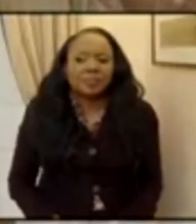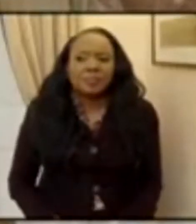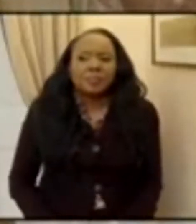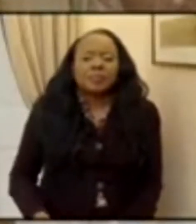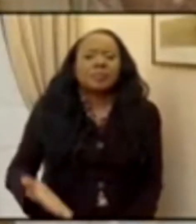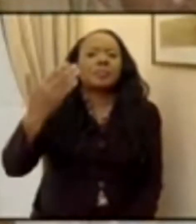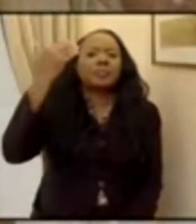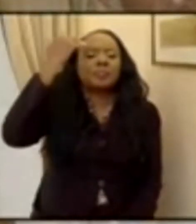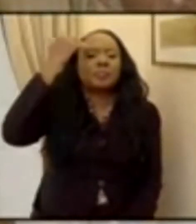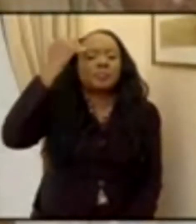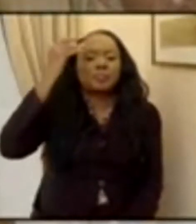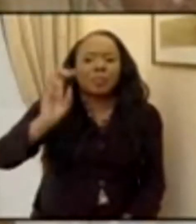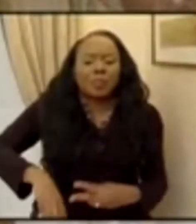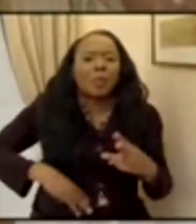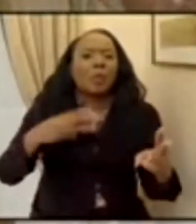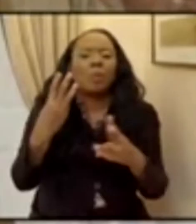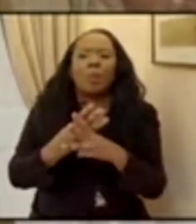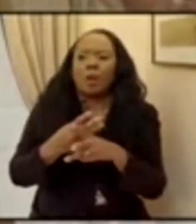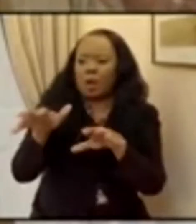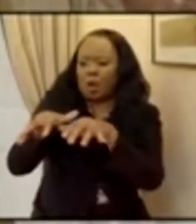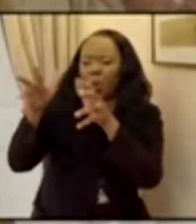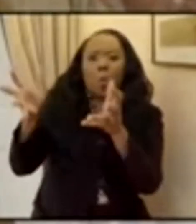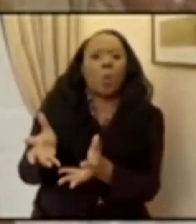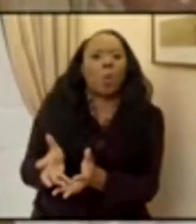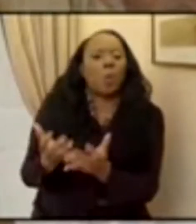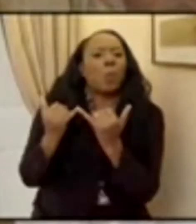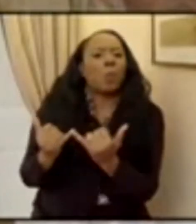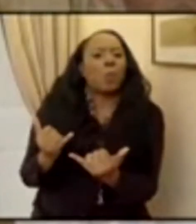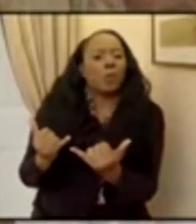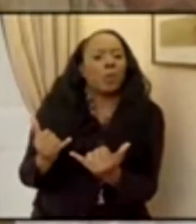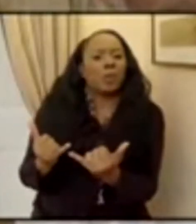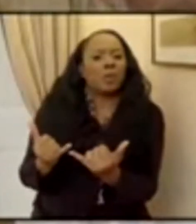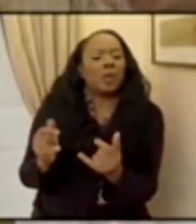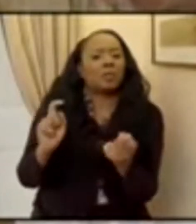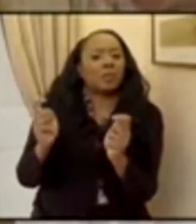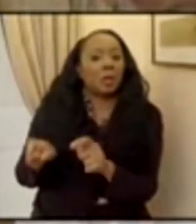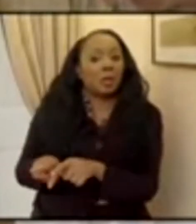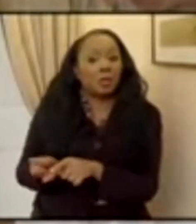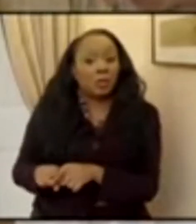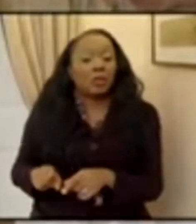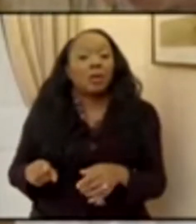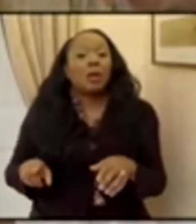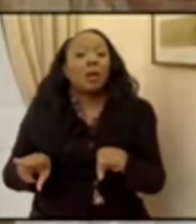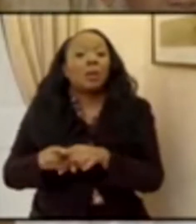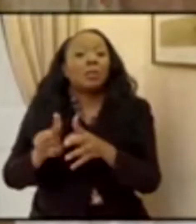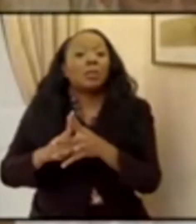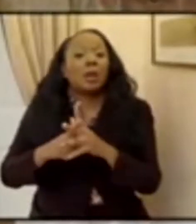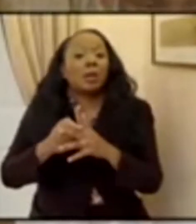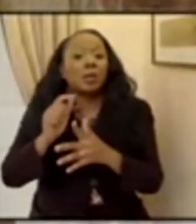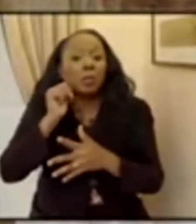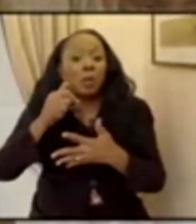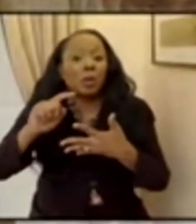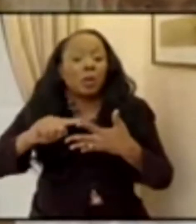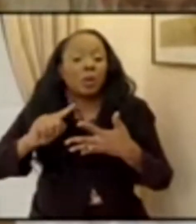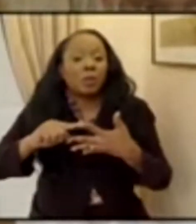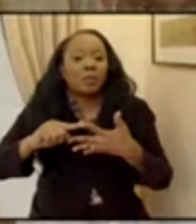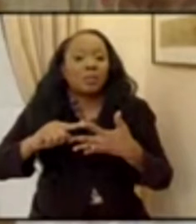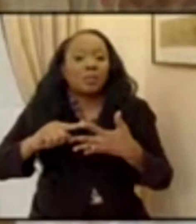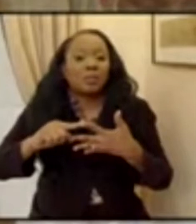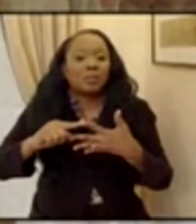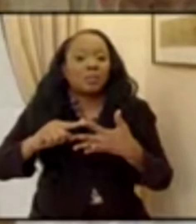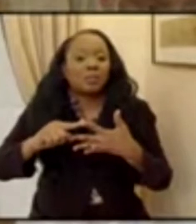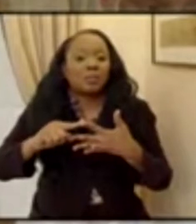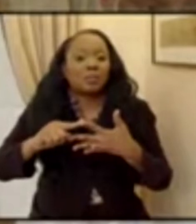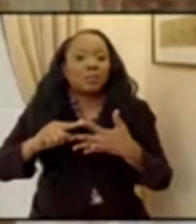in which the rest of the world is going as well, effective tomorrow, we will also discontinue all COVID-19